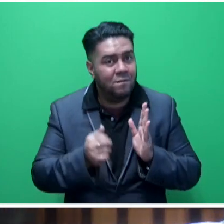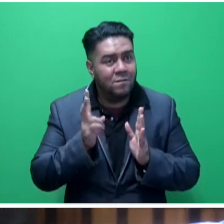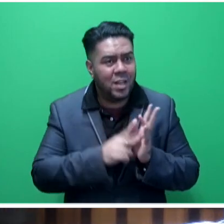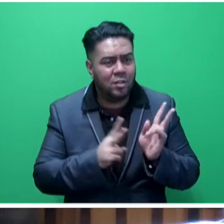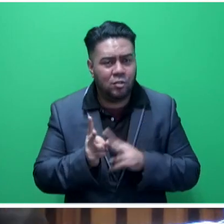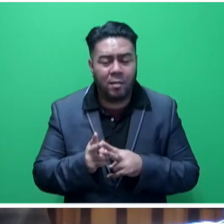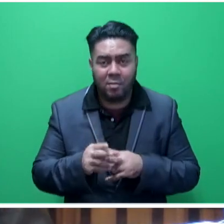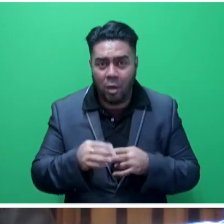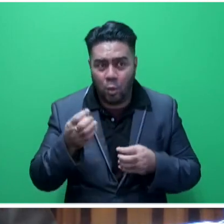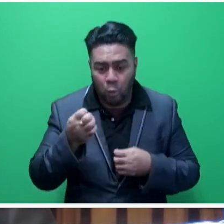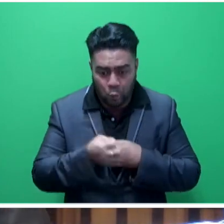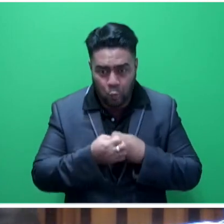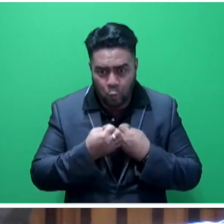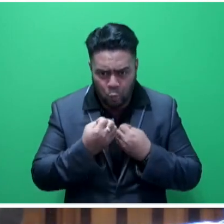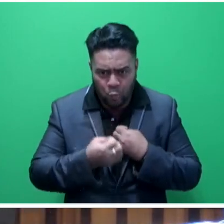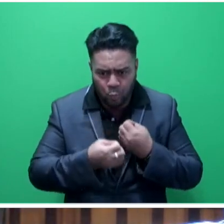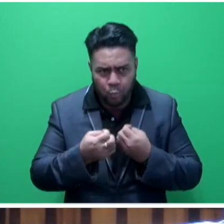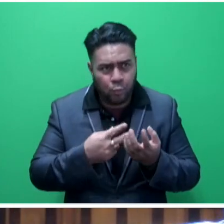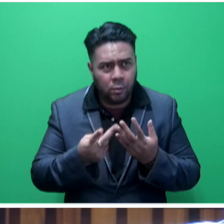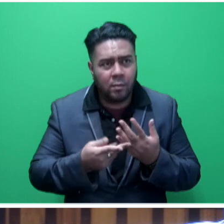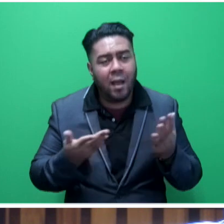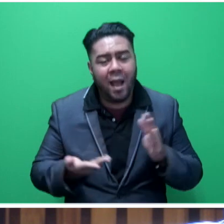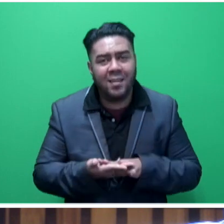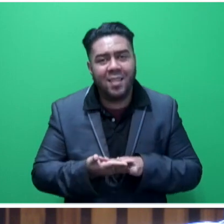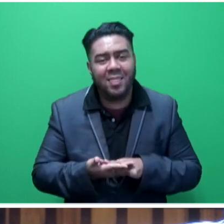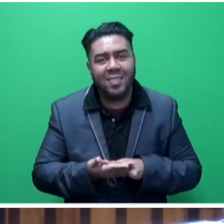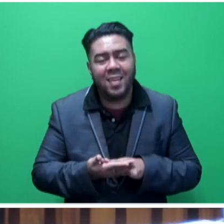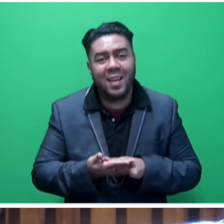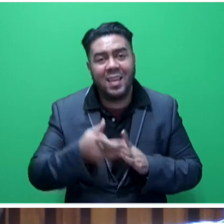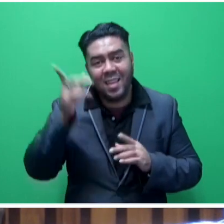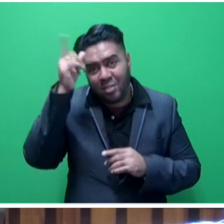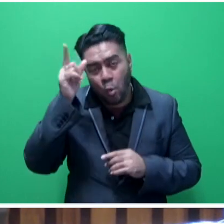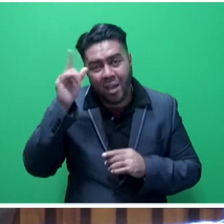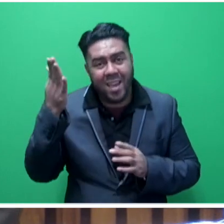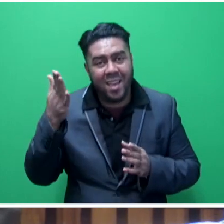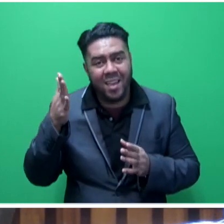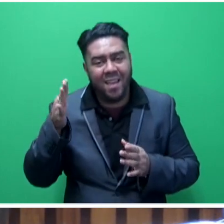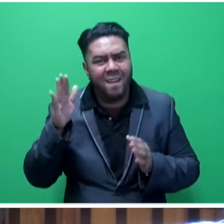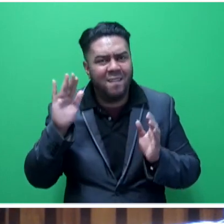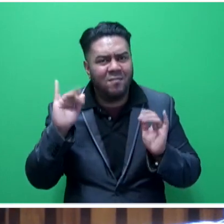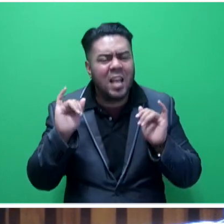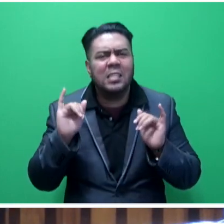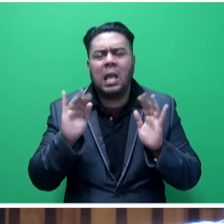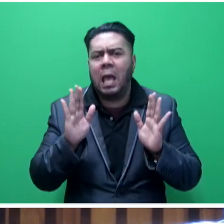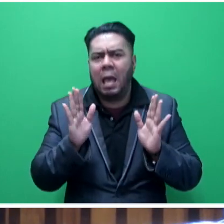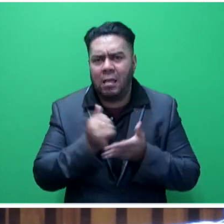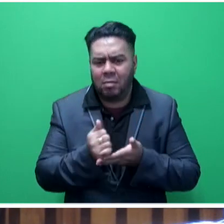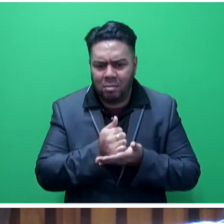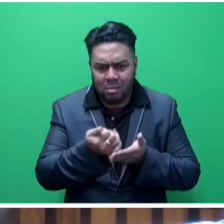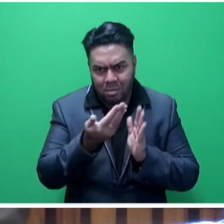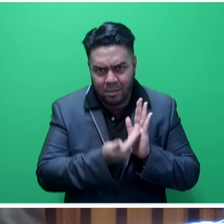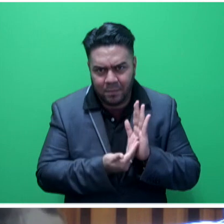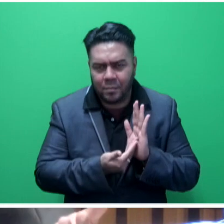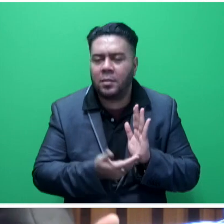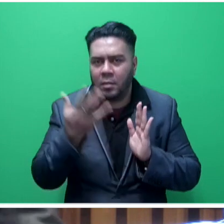The arrangements in place, Mr. Speaker, sir, of course, are under the iTaukei Affairs Act. And under the Act, there are numerous pieces of